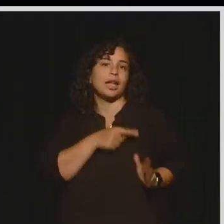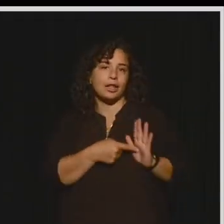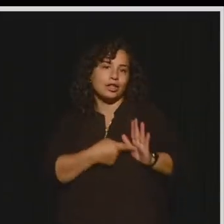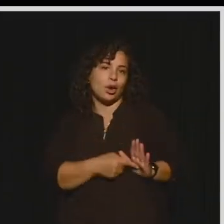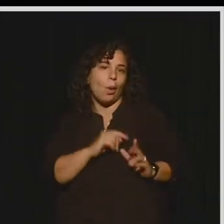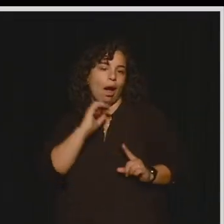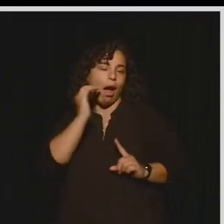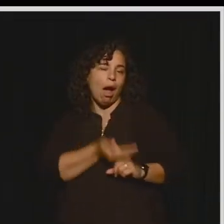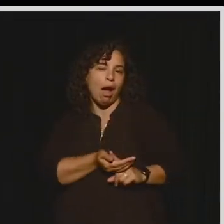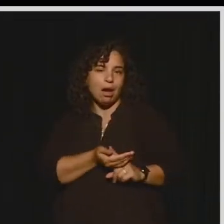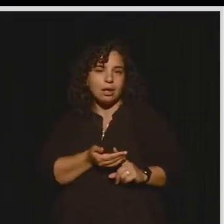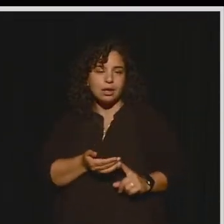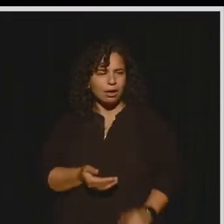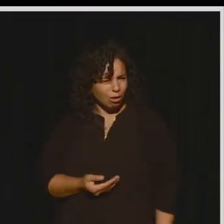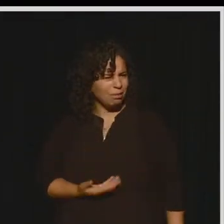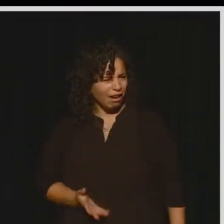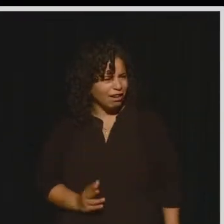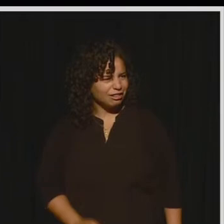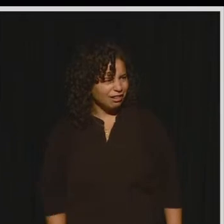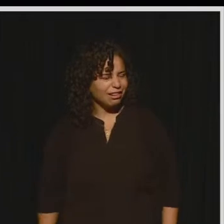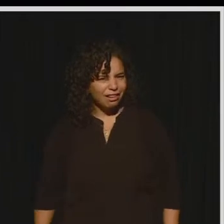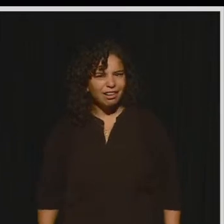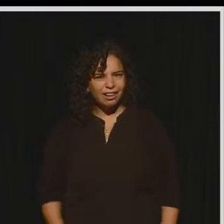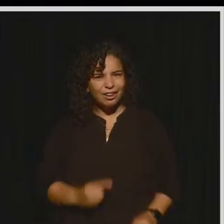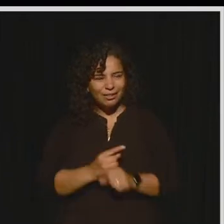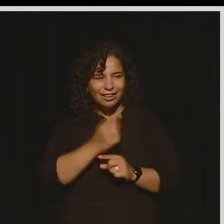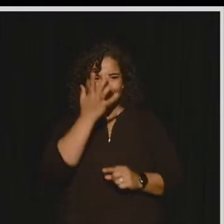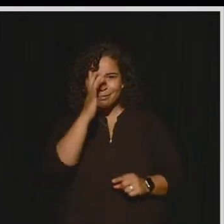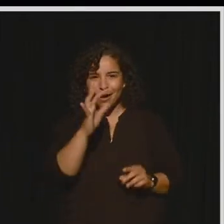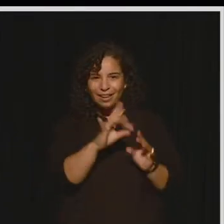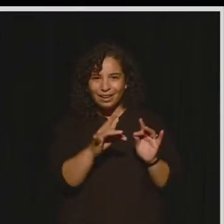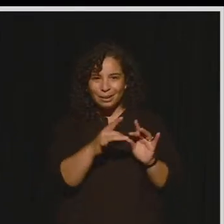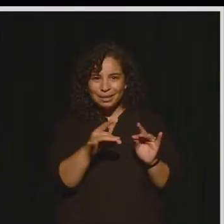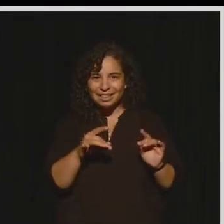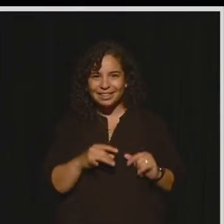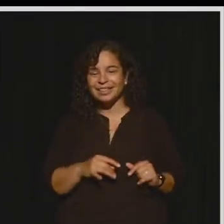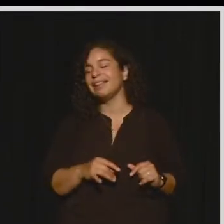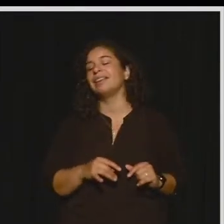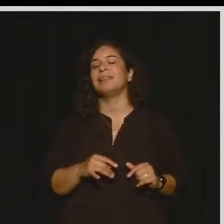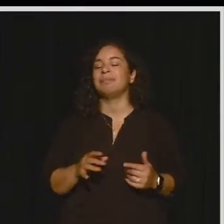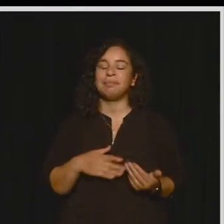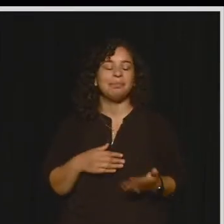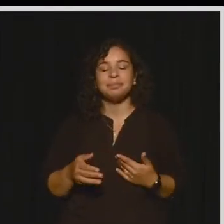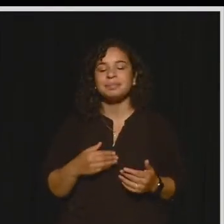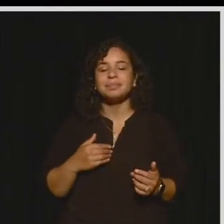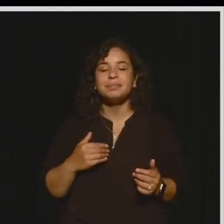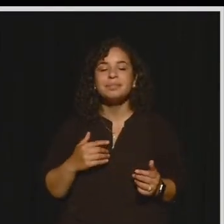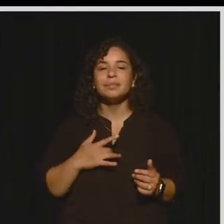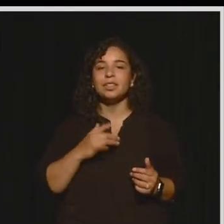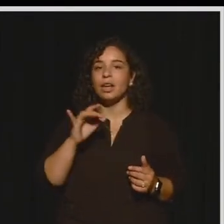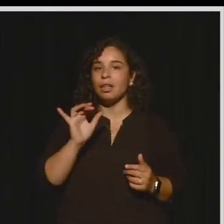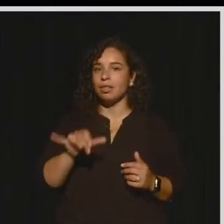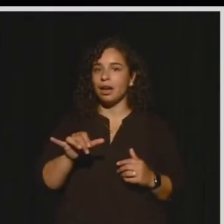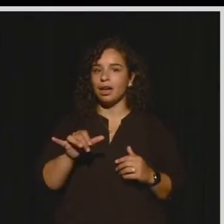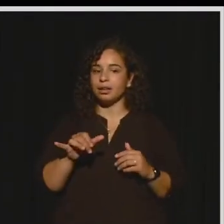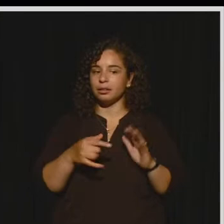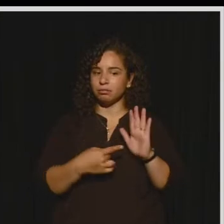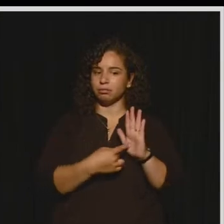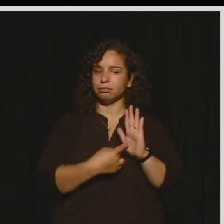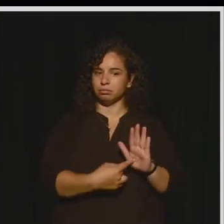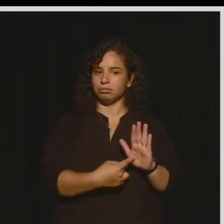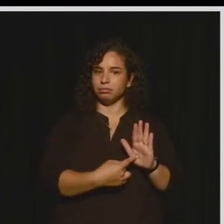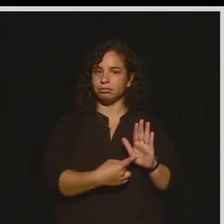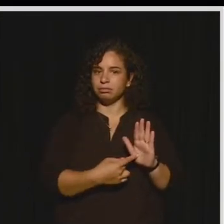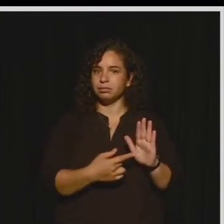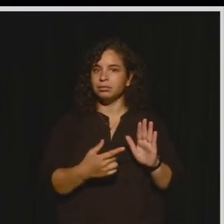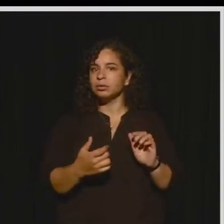gosh. It's so brilliant, and so I think that the how that reflects in what is a gathering